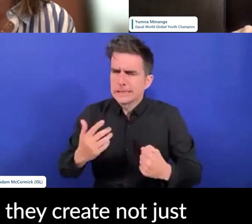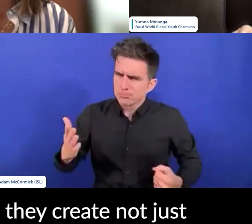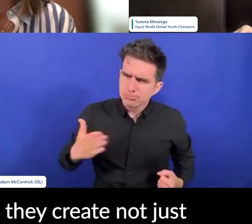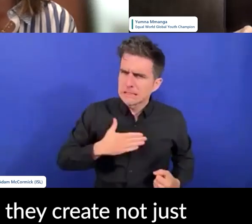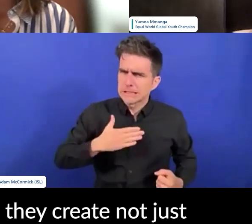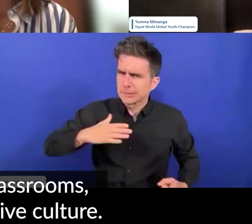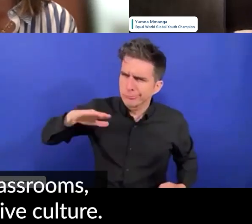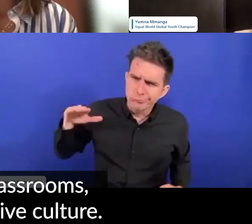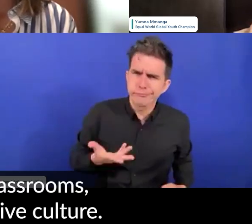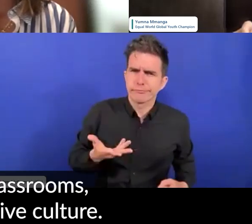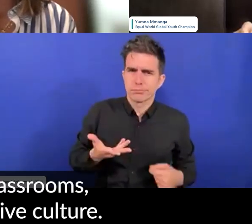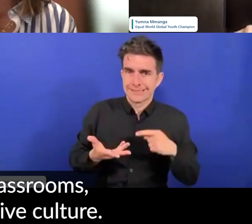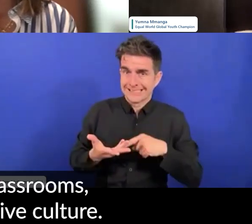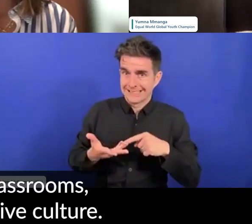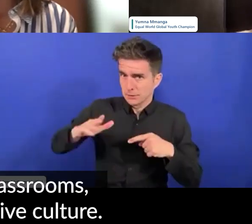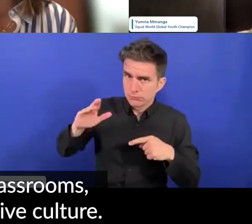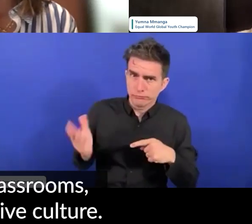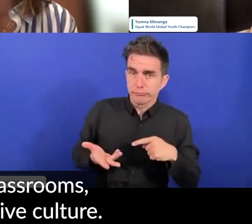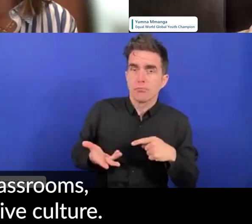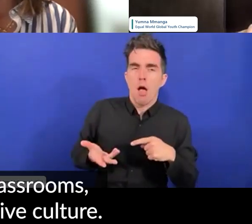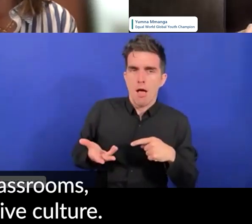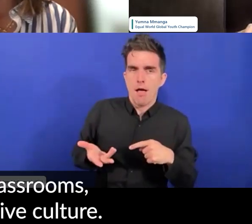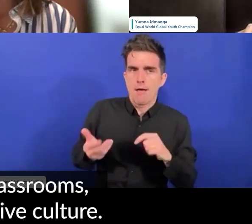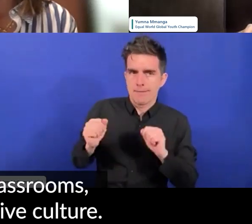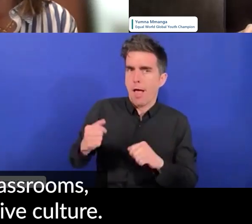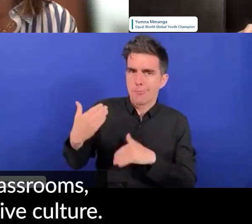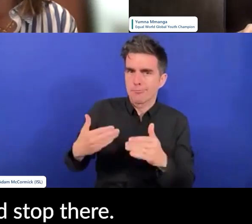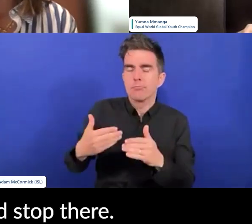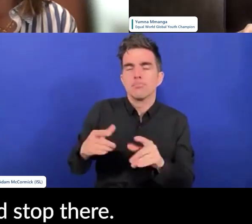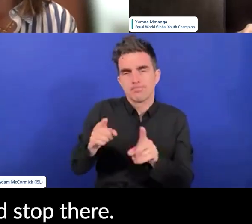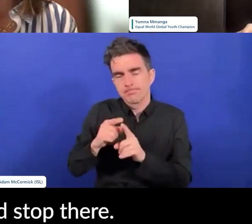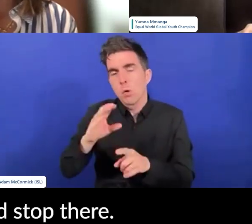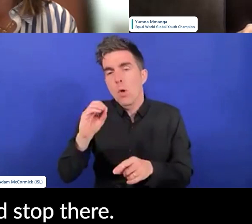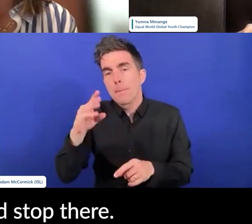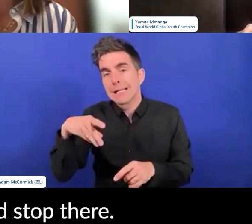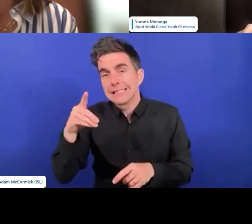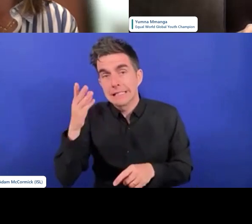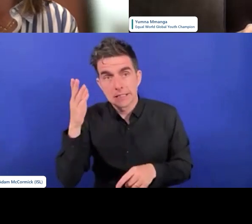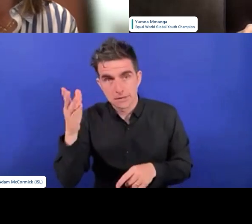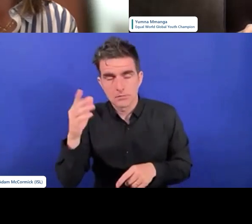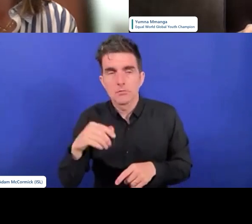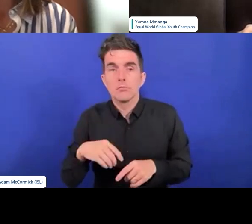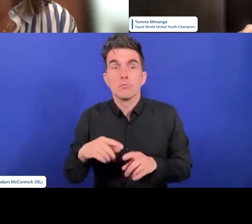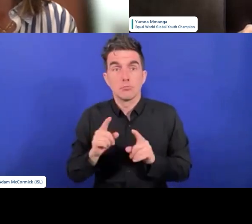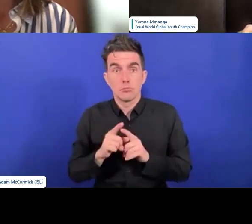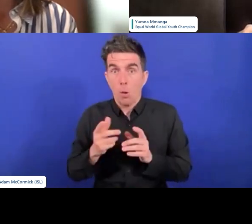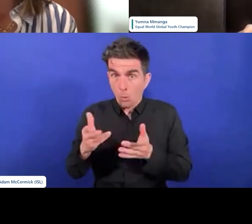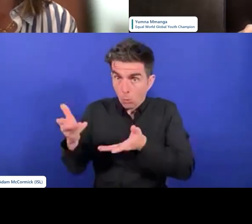not just inclusive classroom, but an inclusive culture. I think I should stop there.